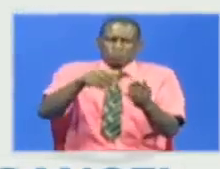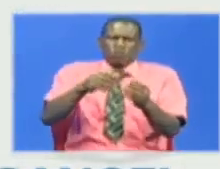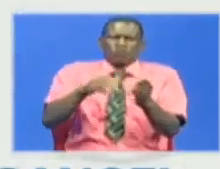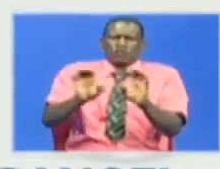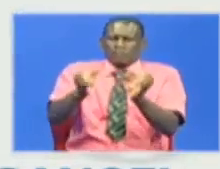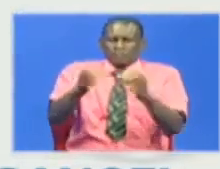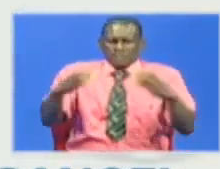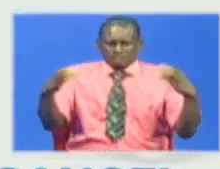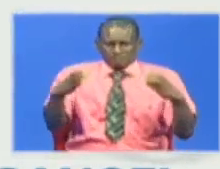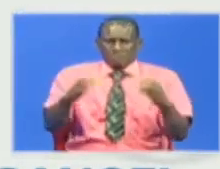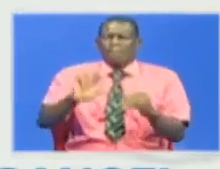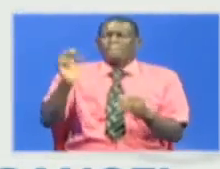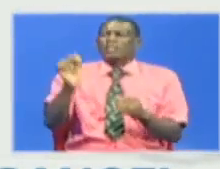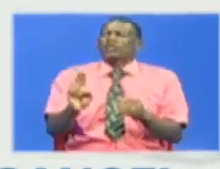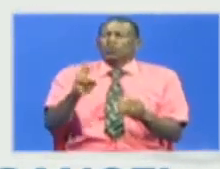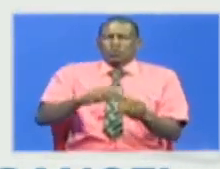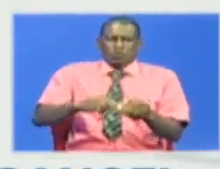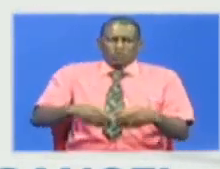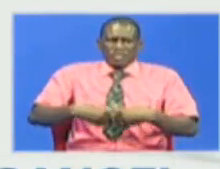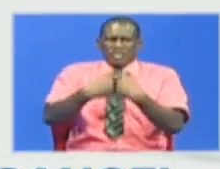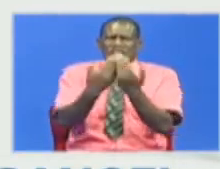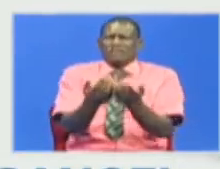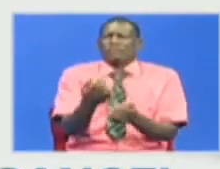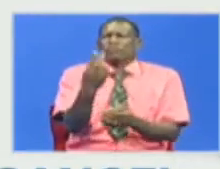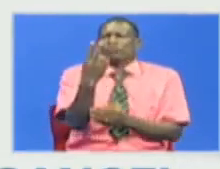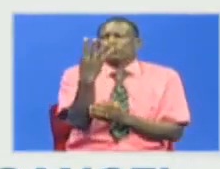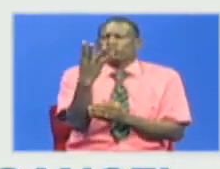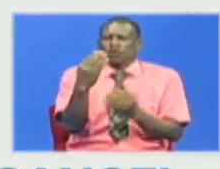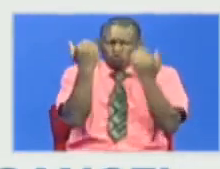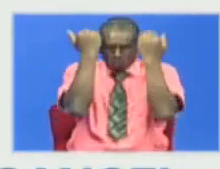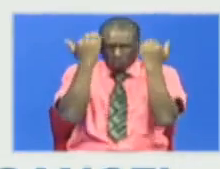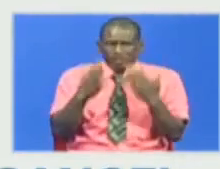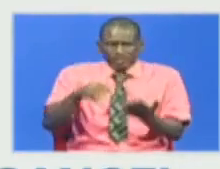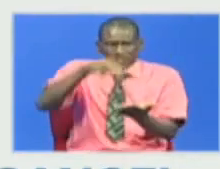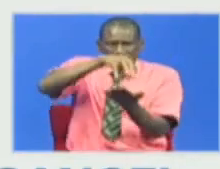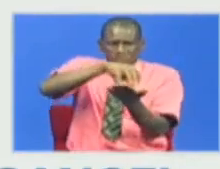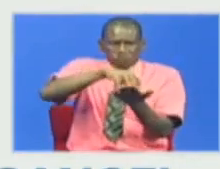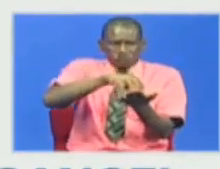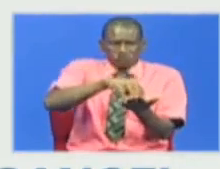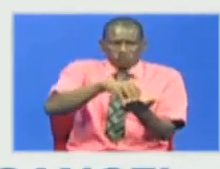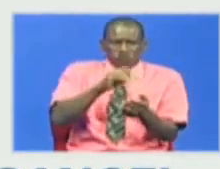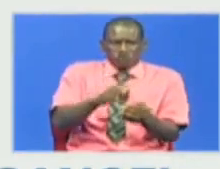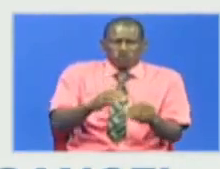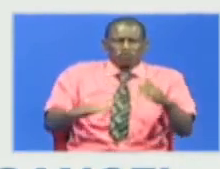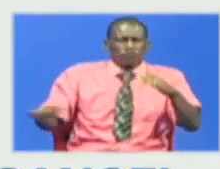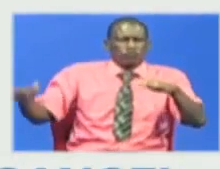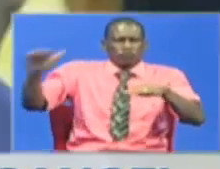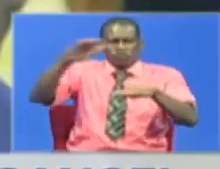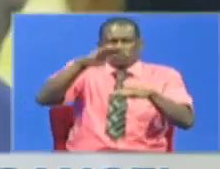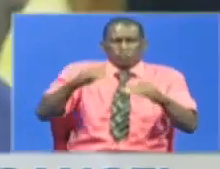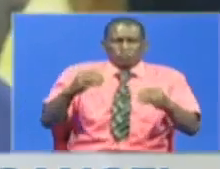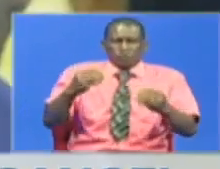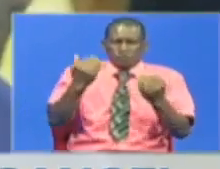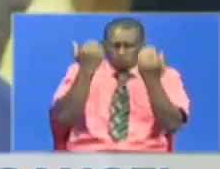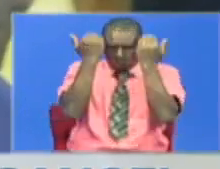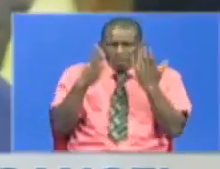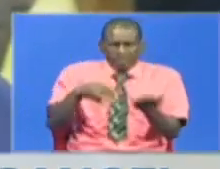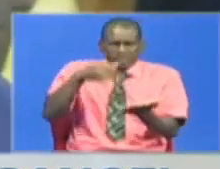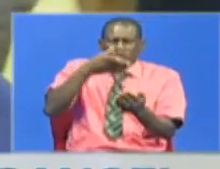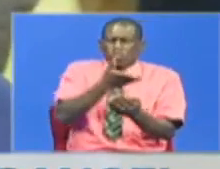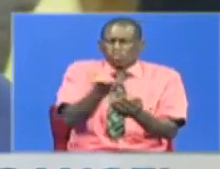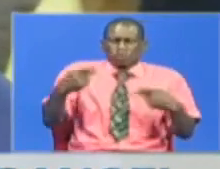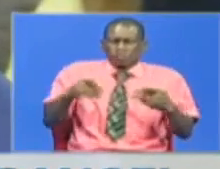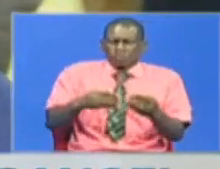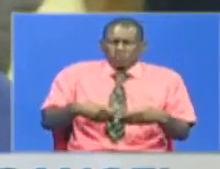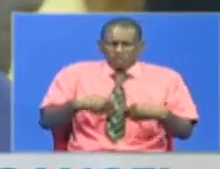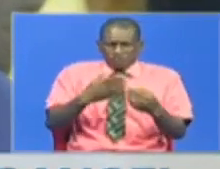President Uhuru Kenyatta conferred the 24 advocates the rank and dignity of senior counsel. Among those honored